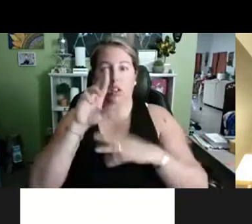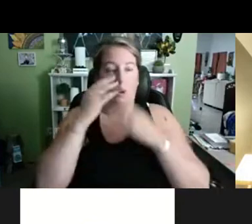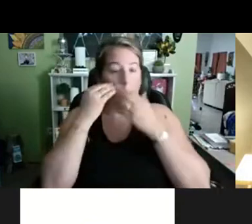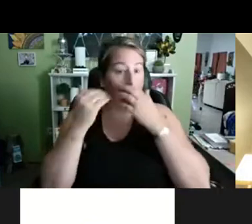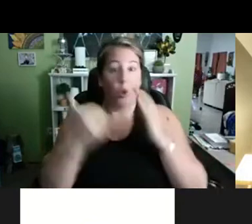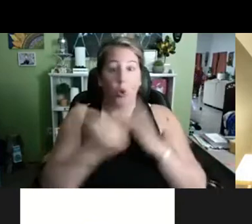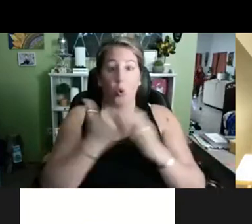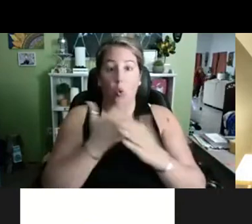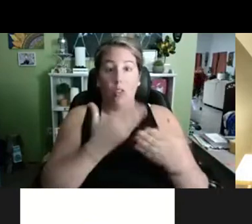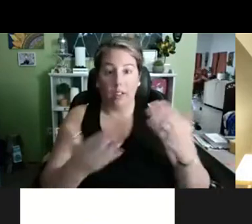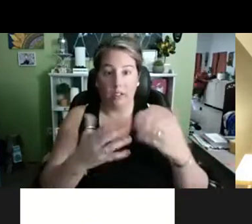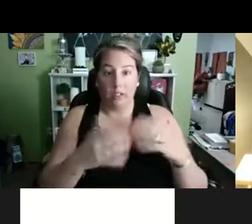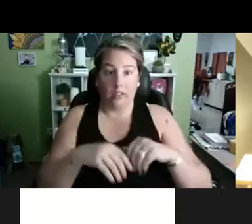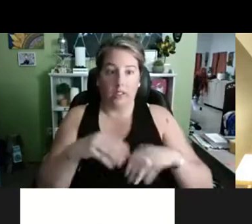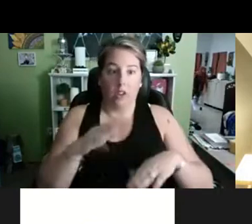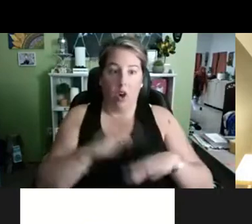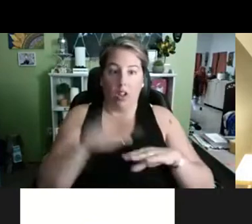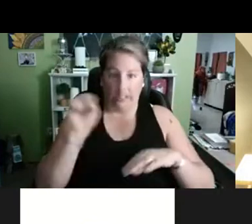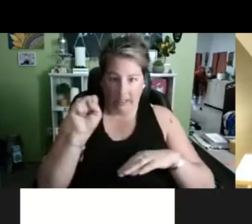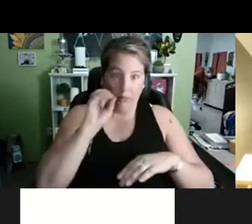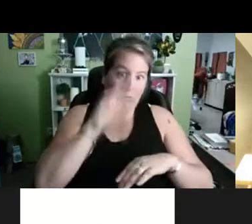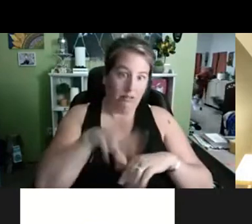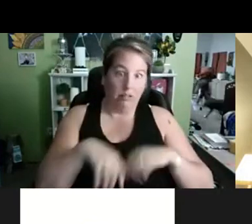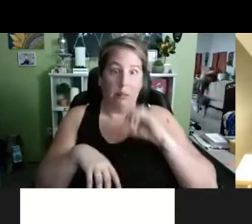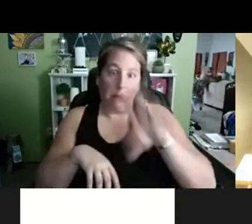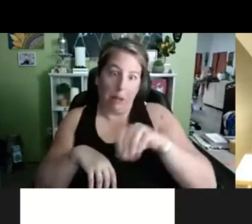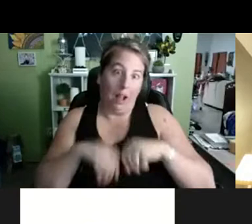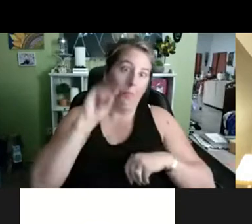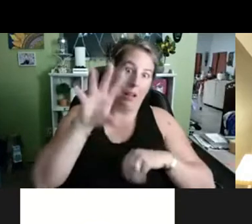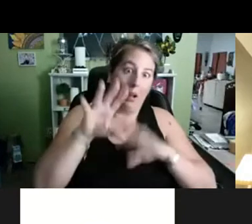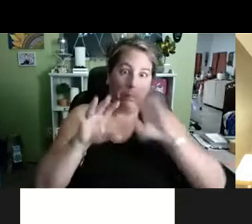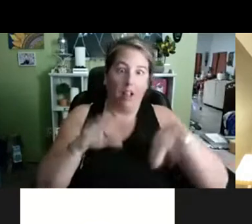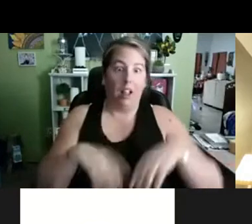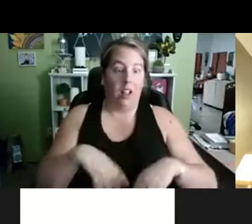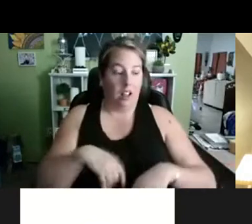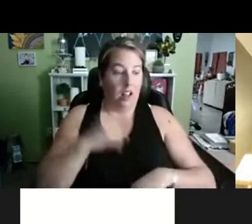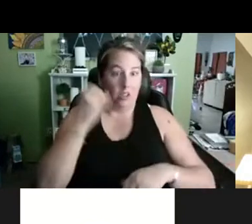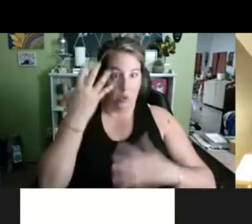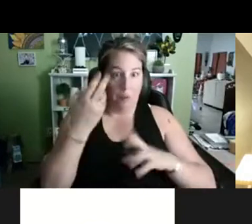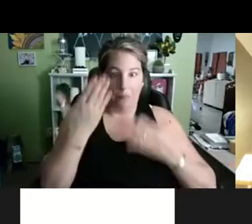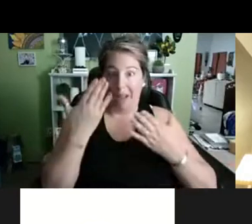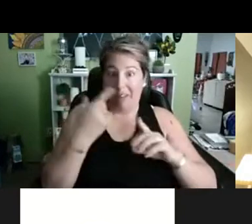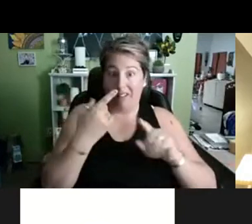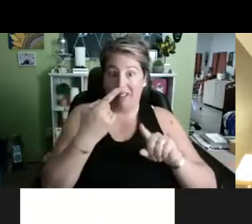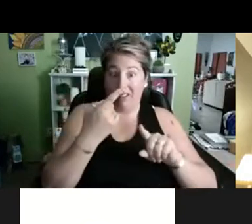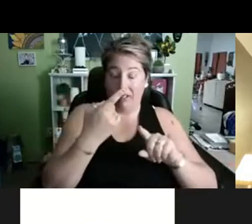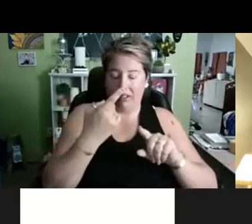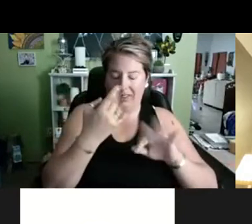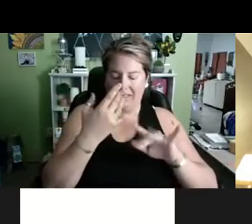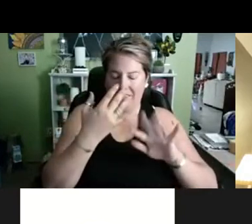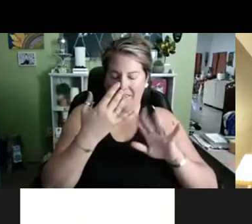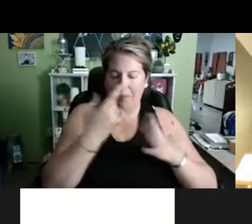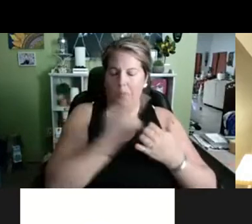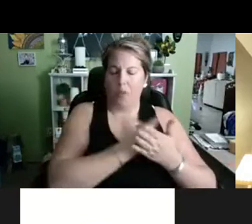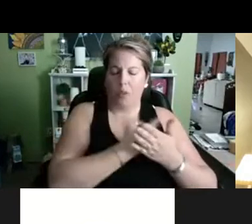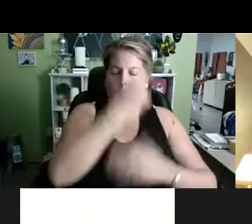you could try it for 6 weeks and see, or ask your VIP group, like, I really